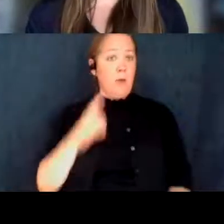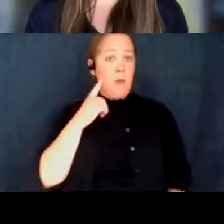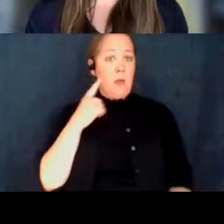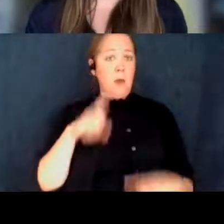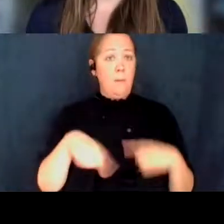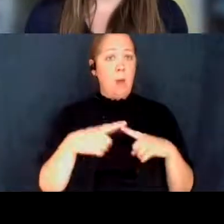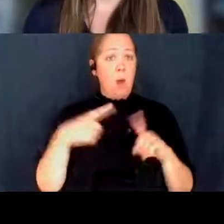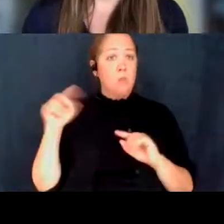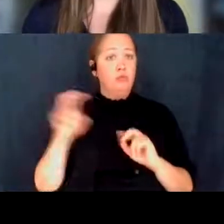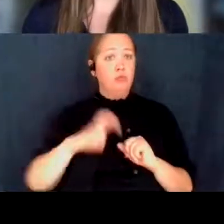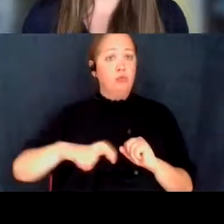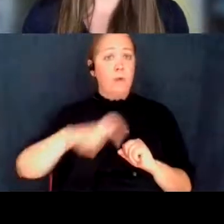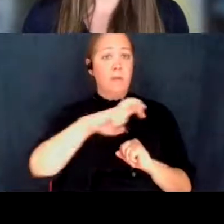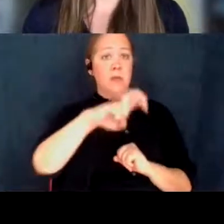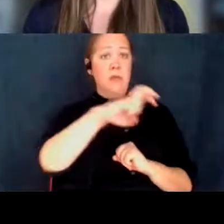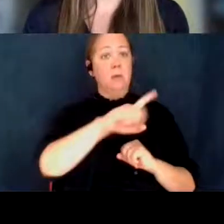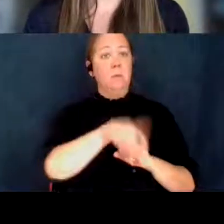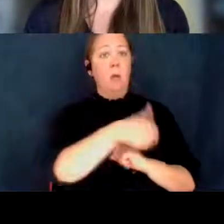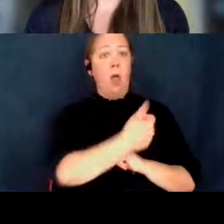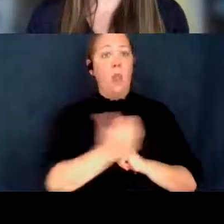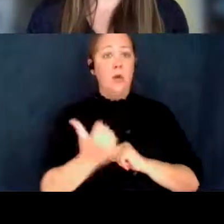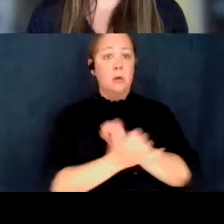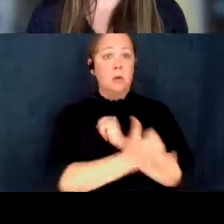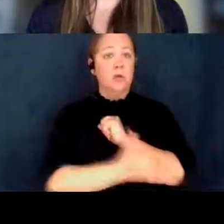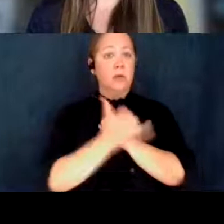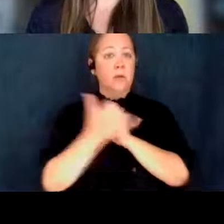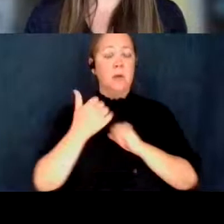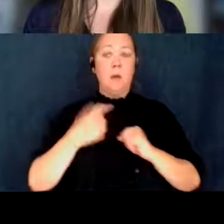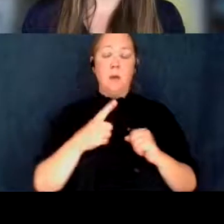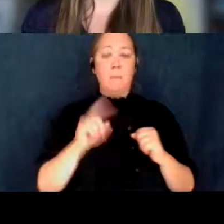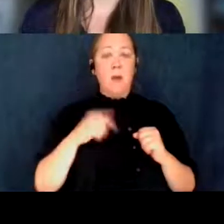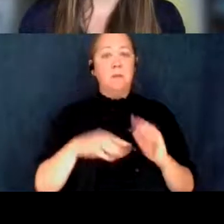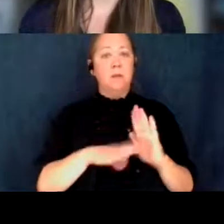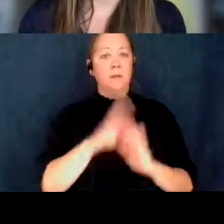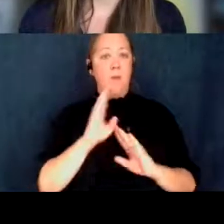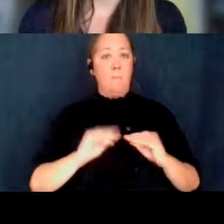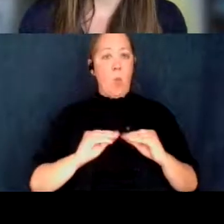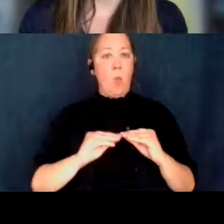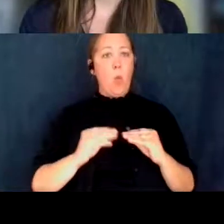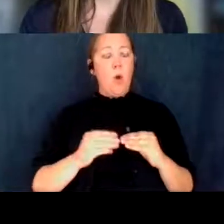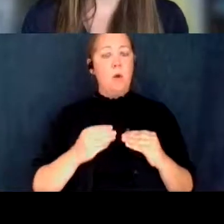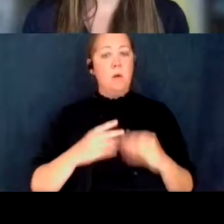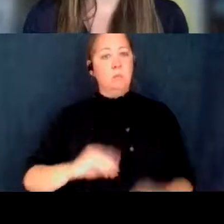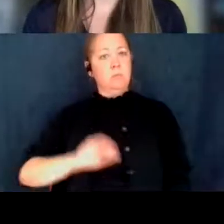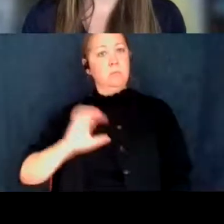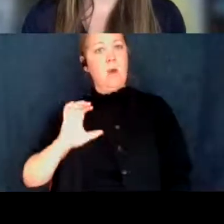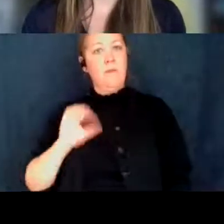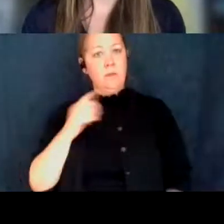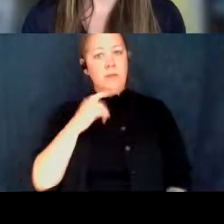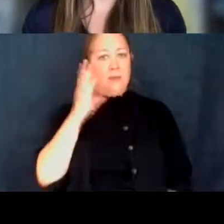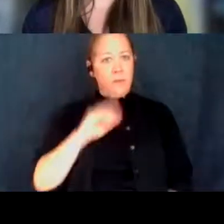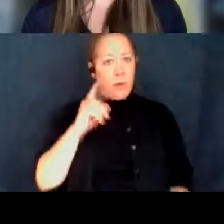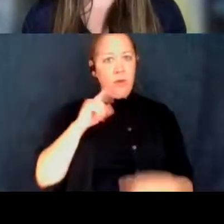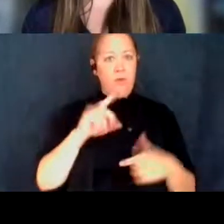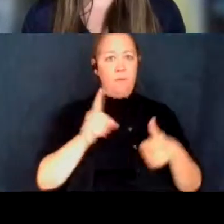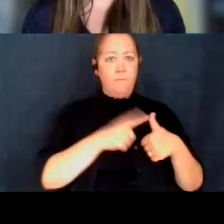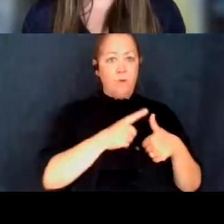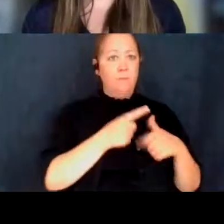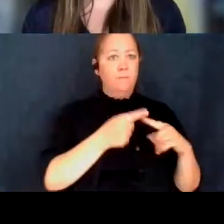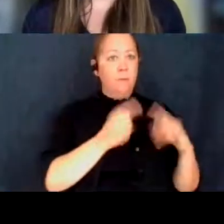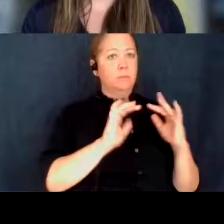just some more confidence in having this, experience from their computer first? So we're thinking about that. And